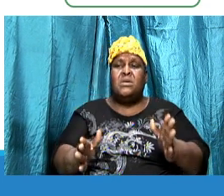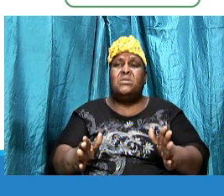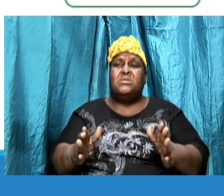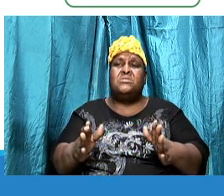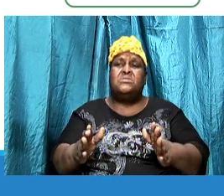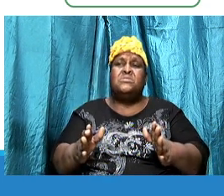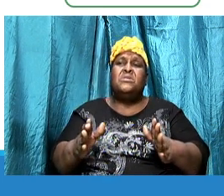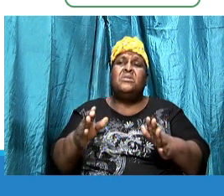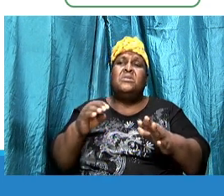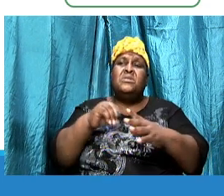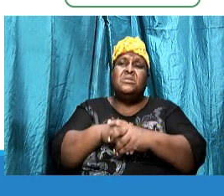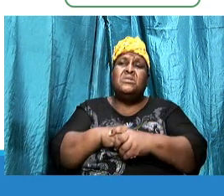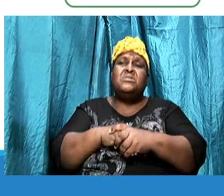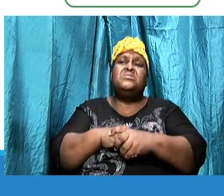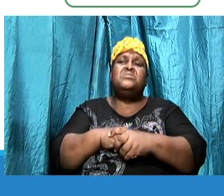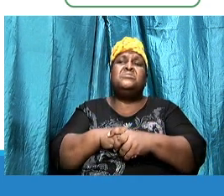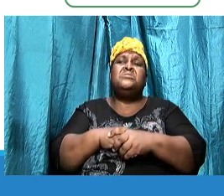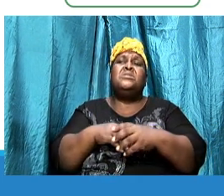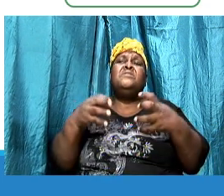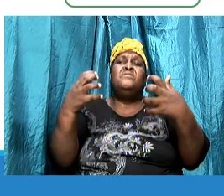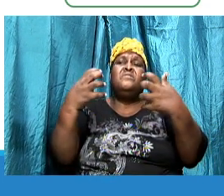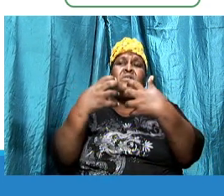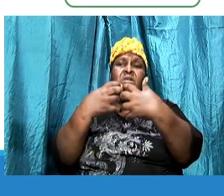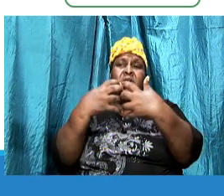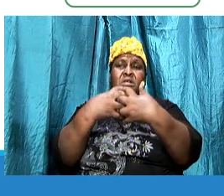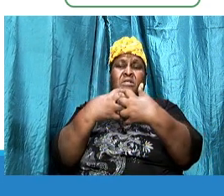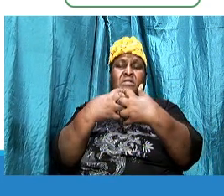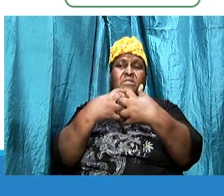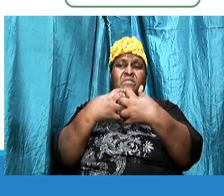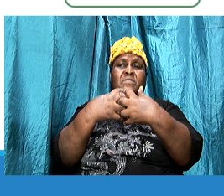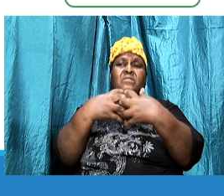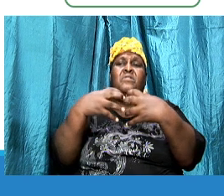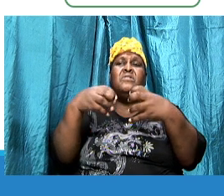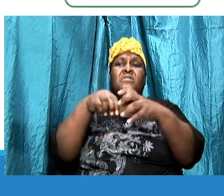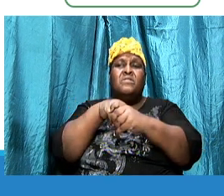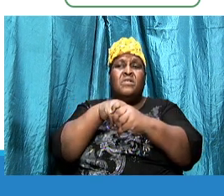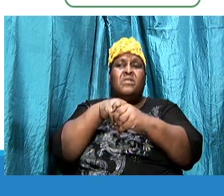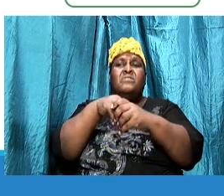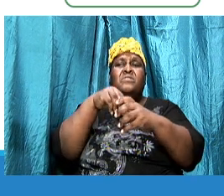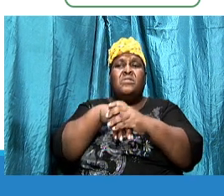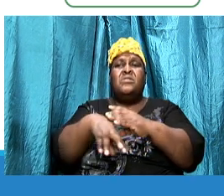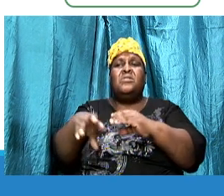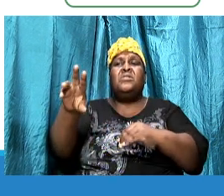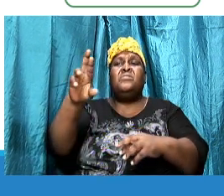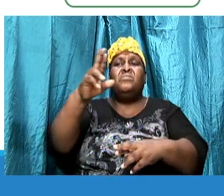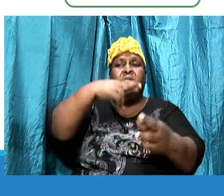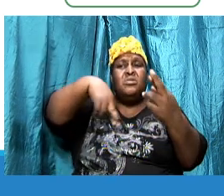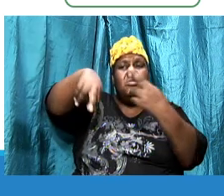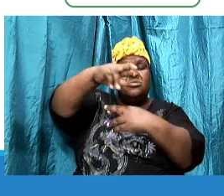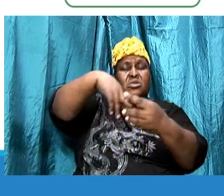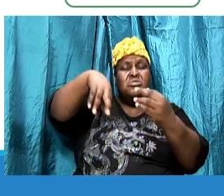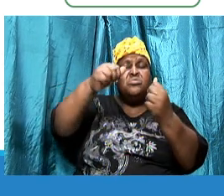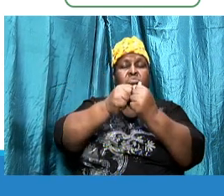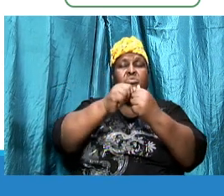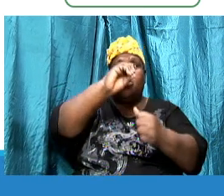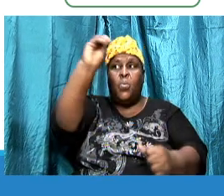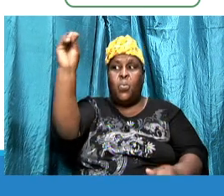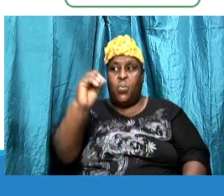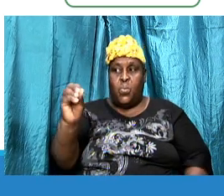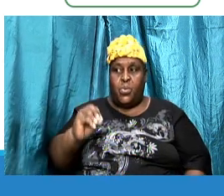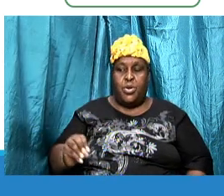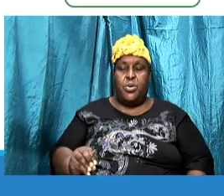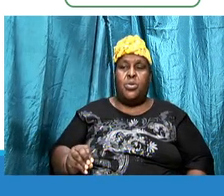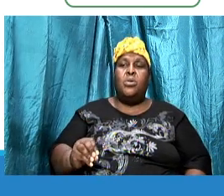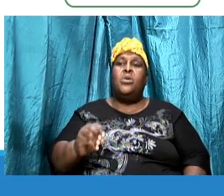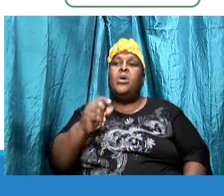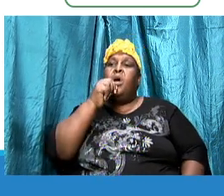engage in a relationship with a prostitute. So if you engage in a